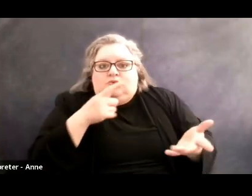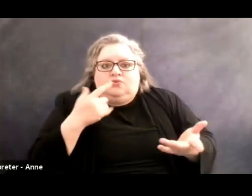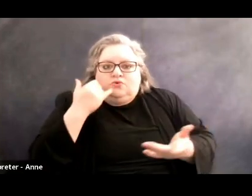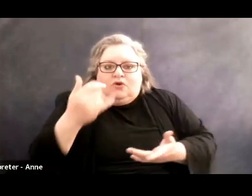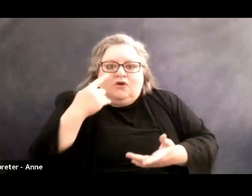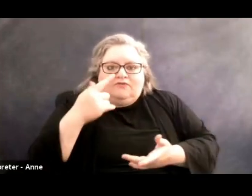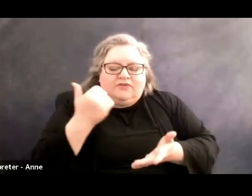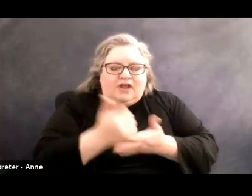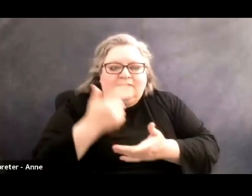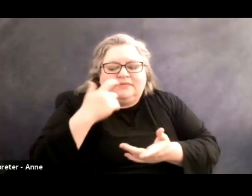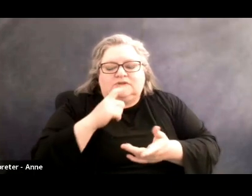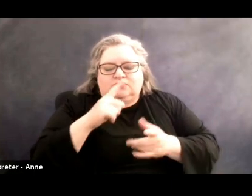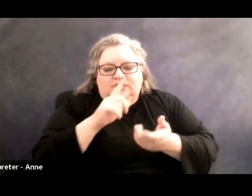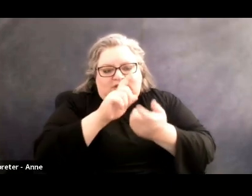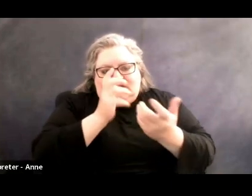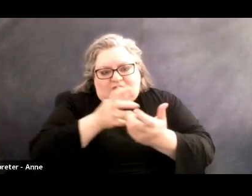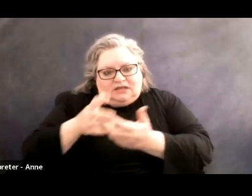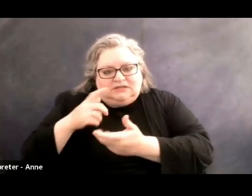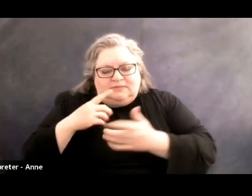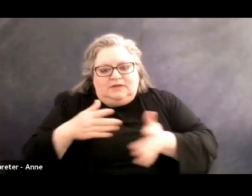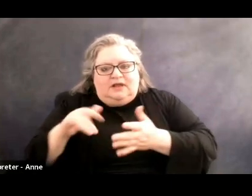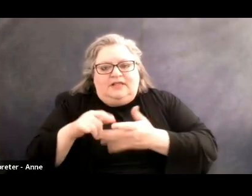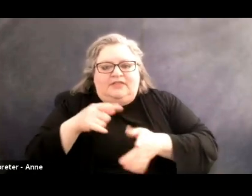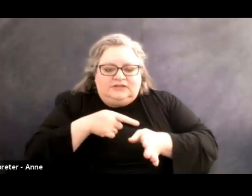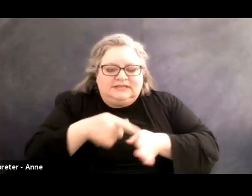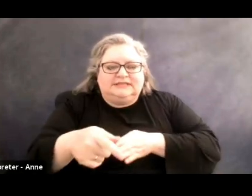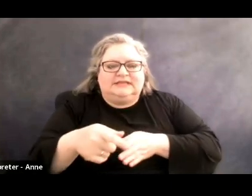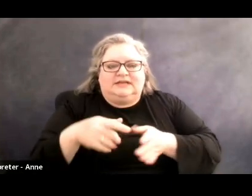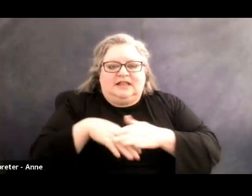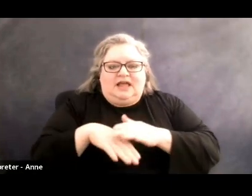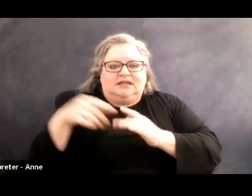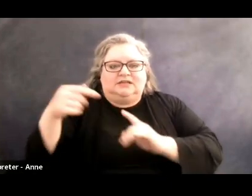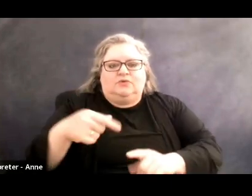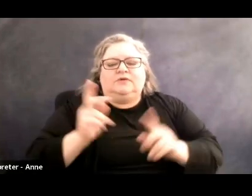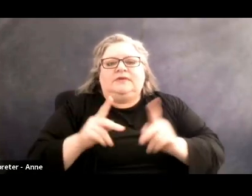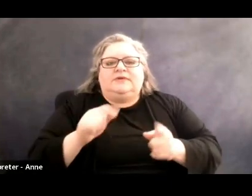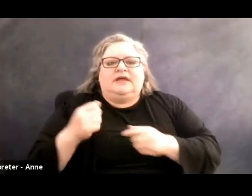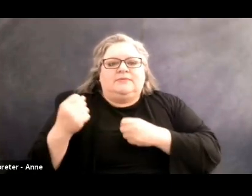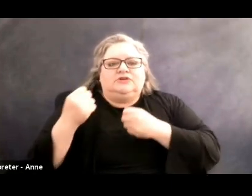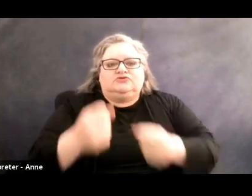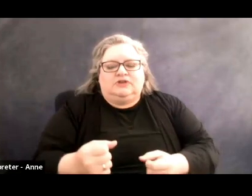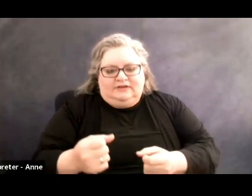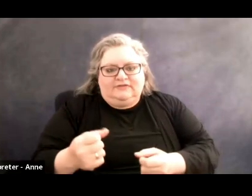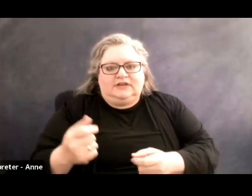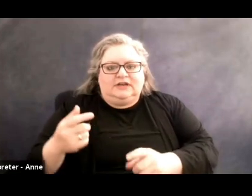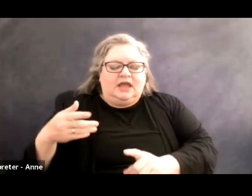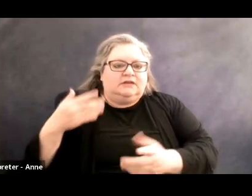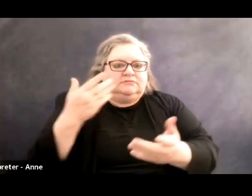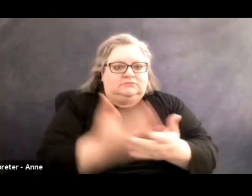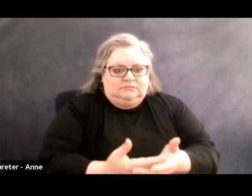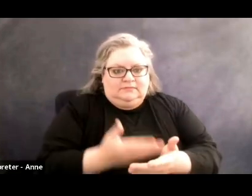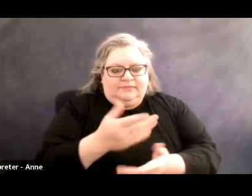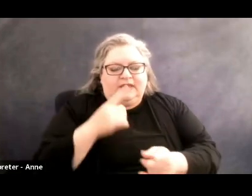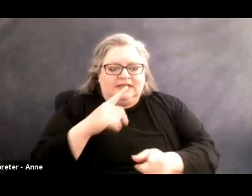a customized pathway system where there's a single access point where people can be driven and gone in the